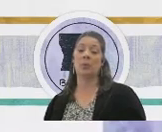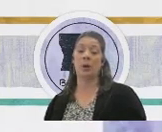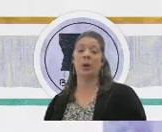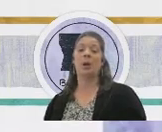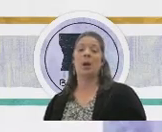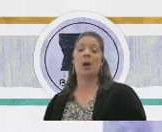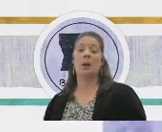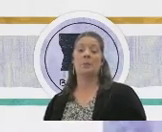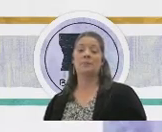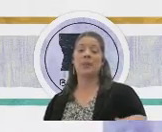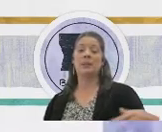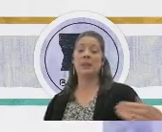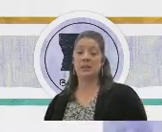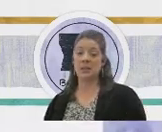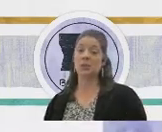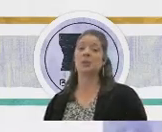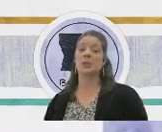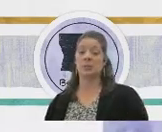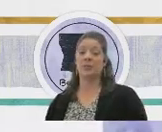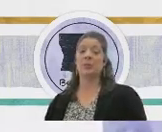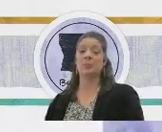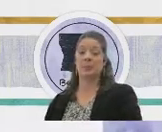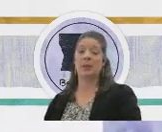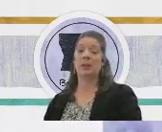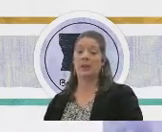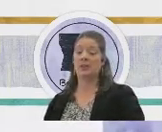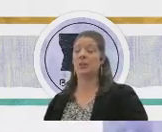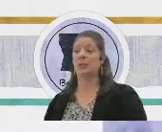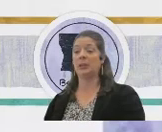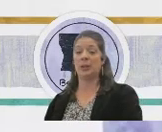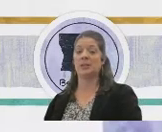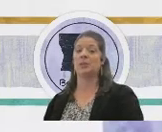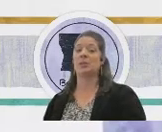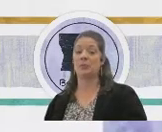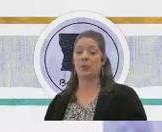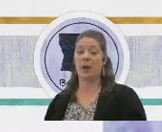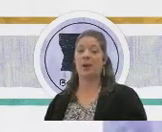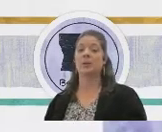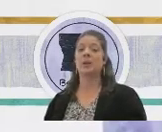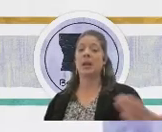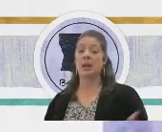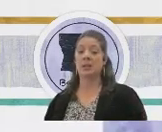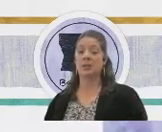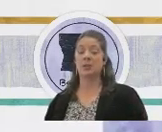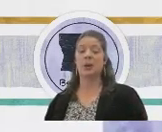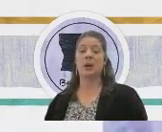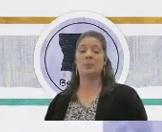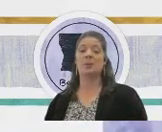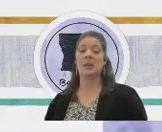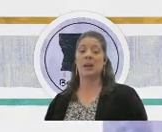of your lead teachers and some of those publicly funded early learning centers. They're required